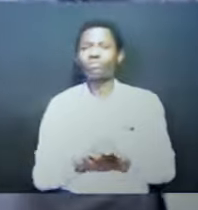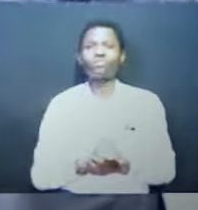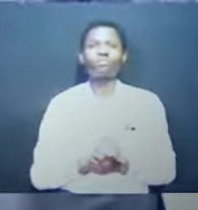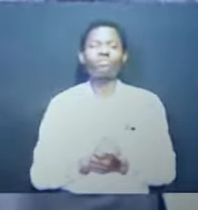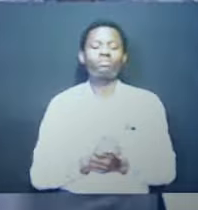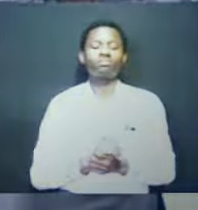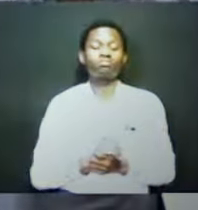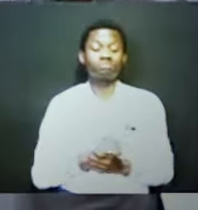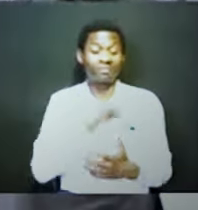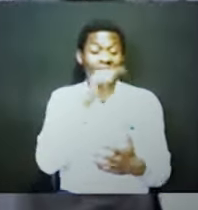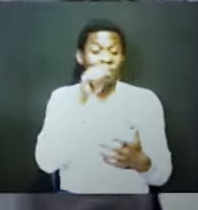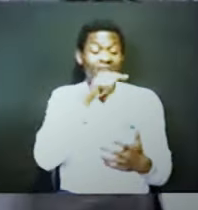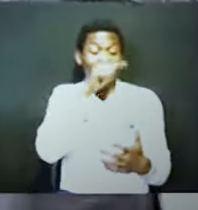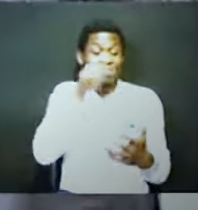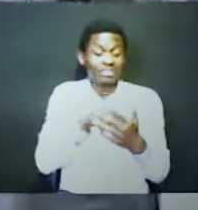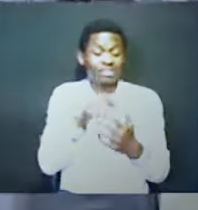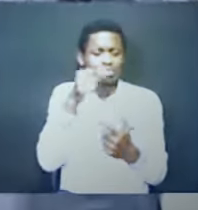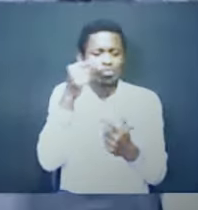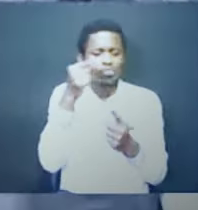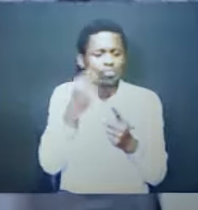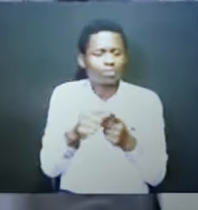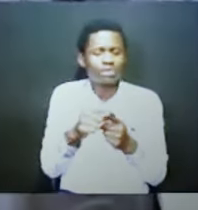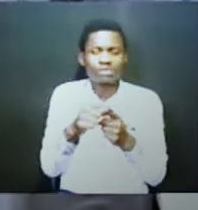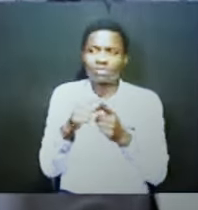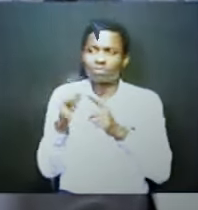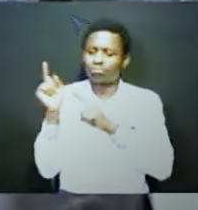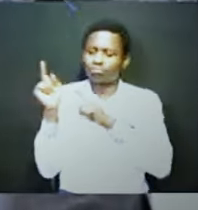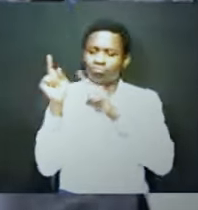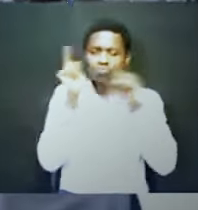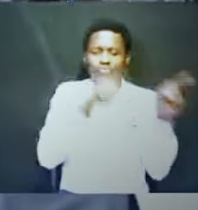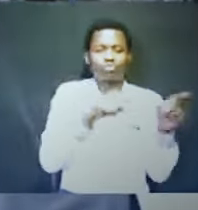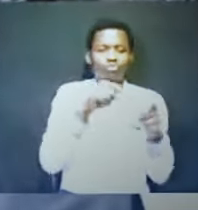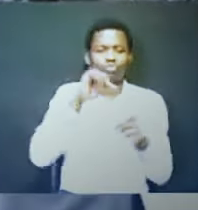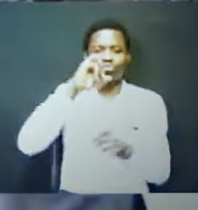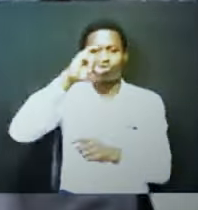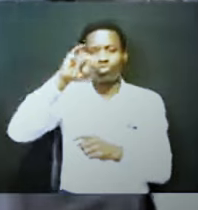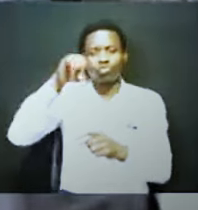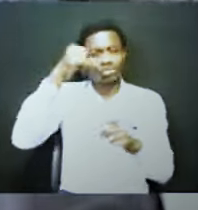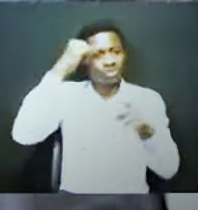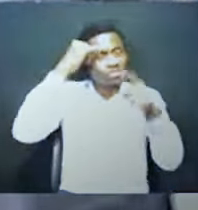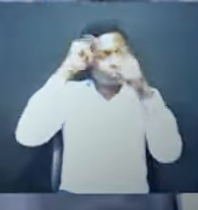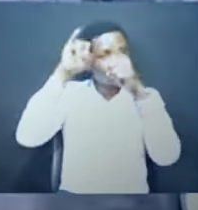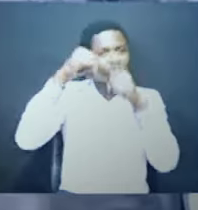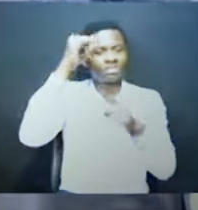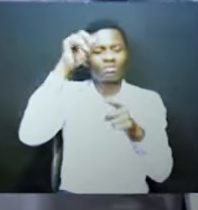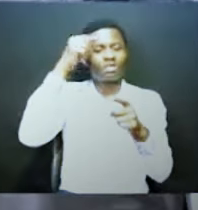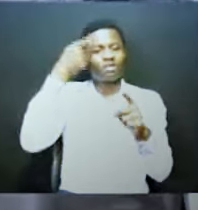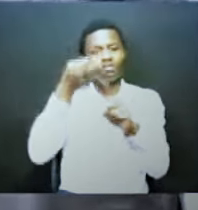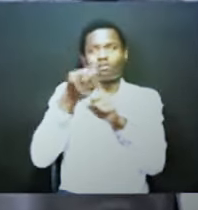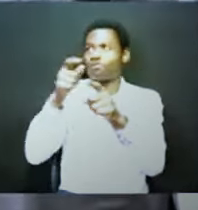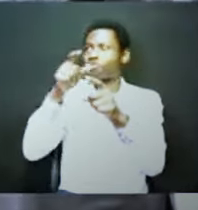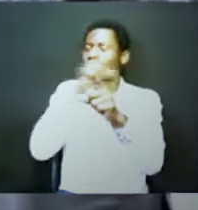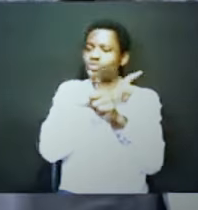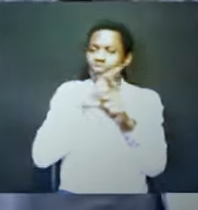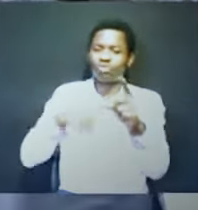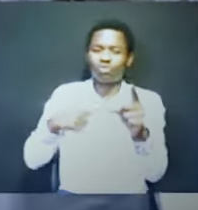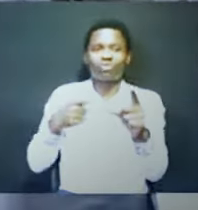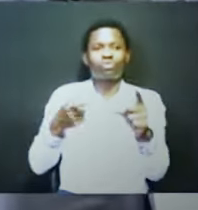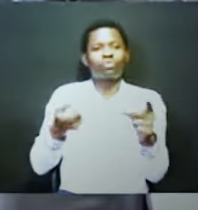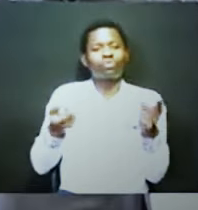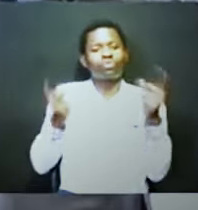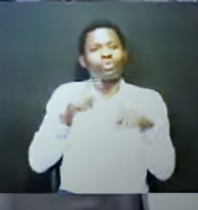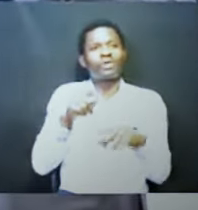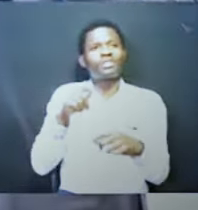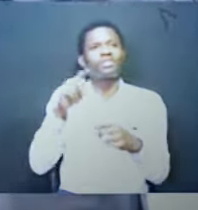This is the word that came to Jeremiah from the Lord during the reign of Jehoiakim, son of